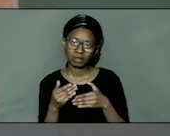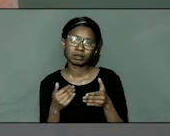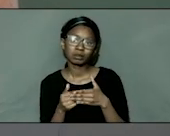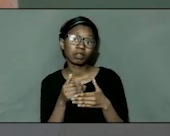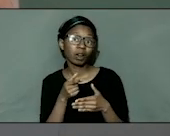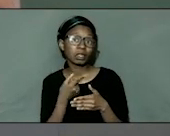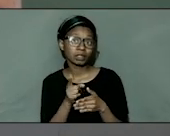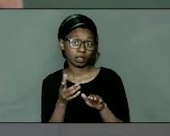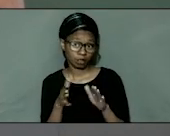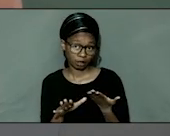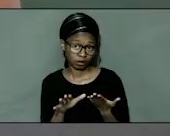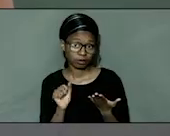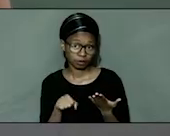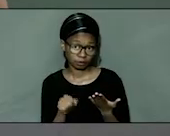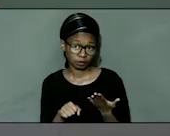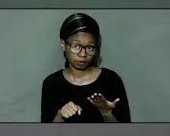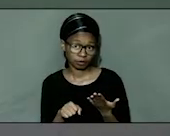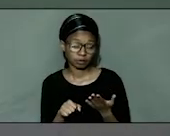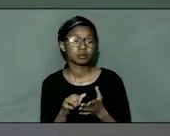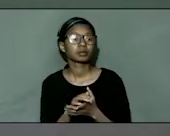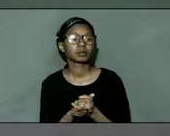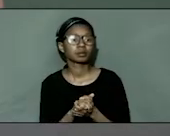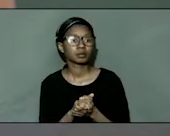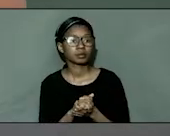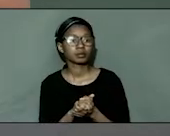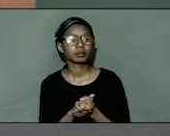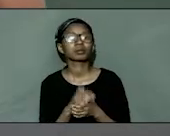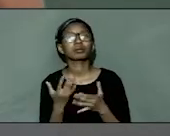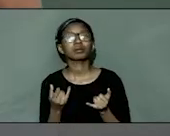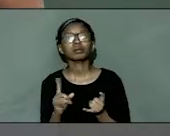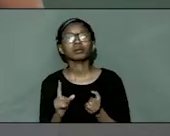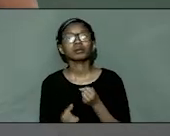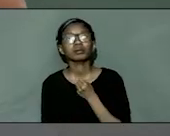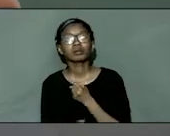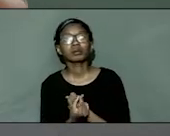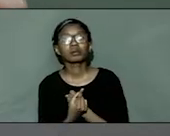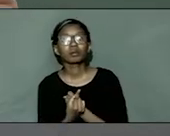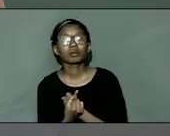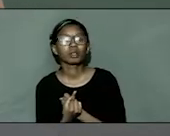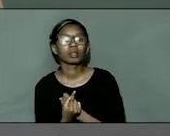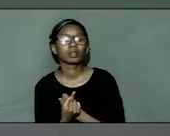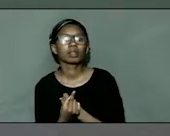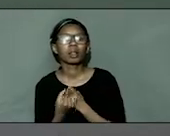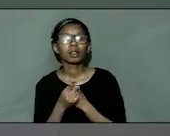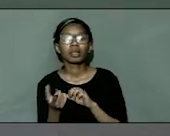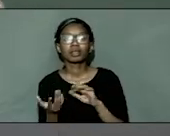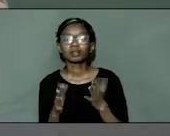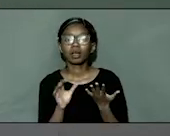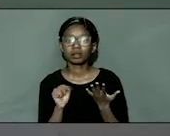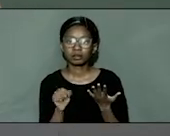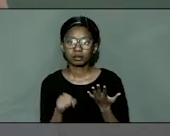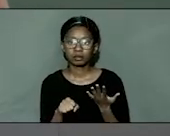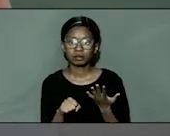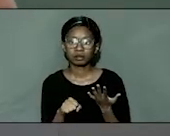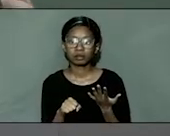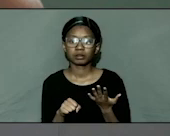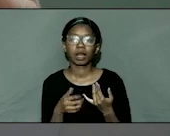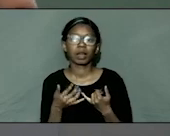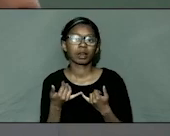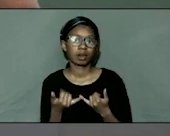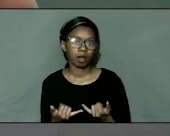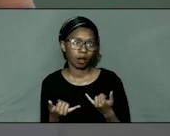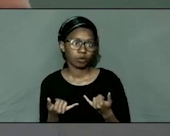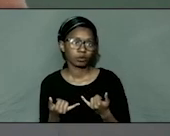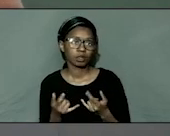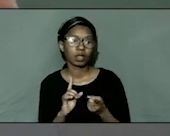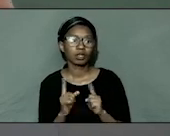Is it clear? And then what happened? They die again. Now you